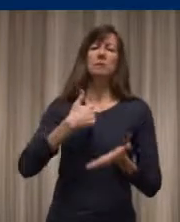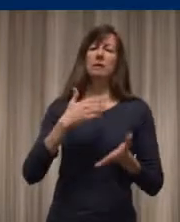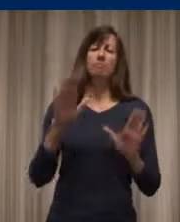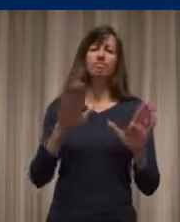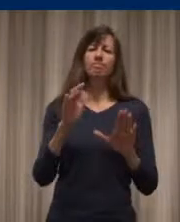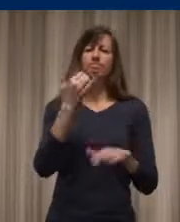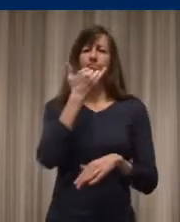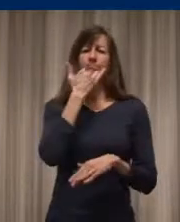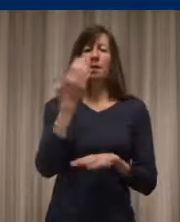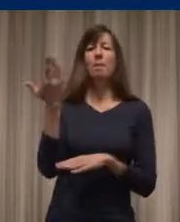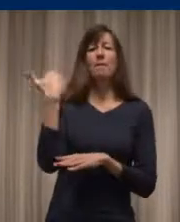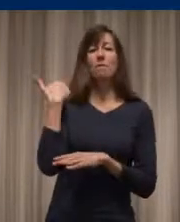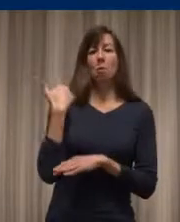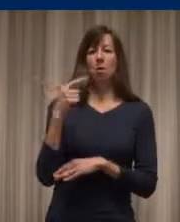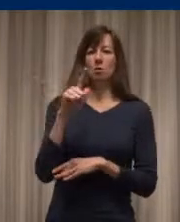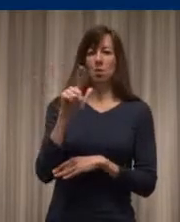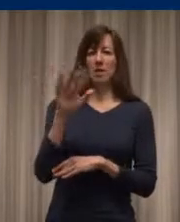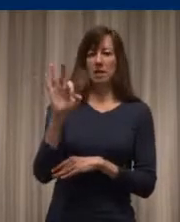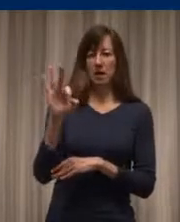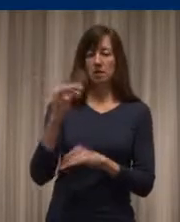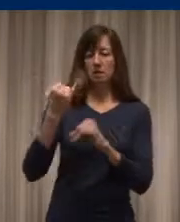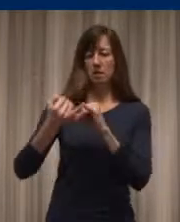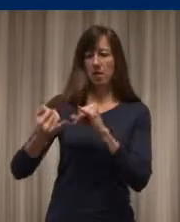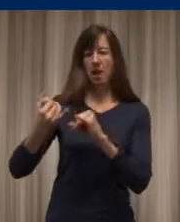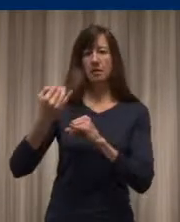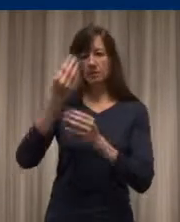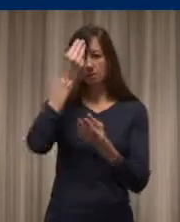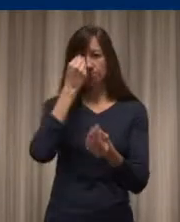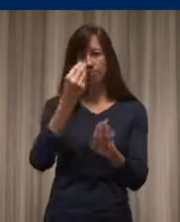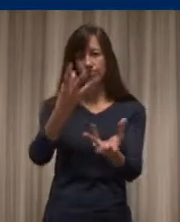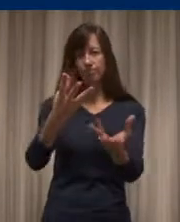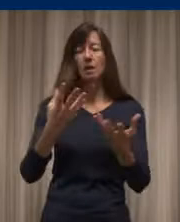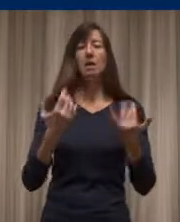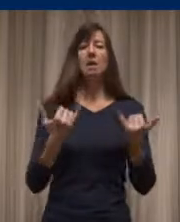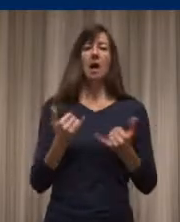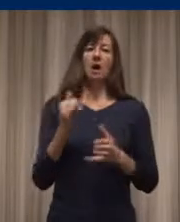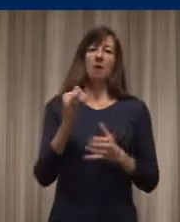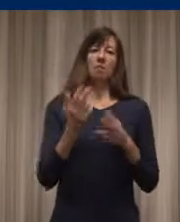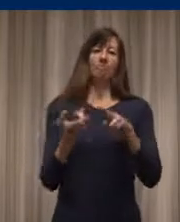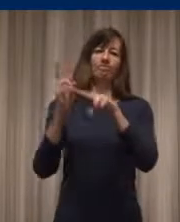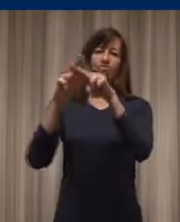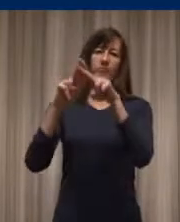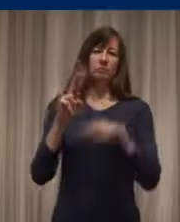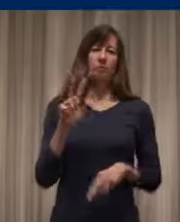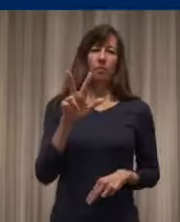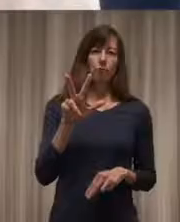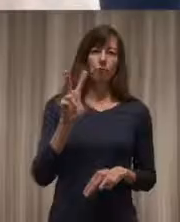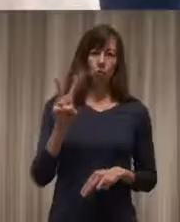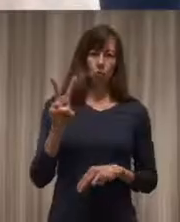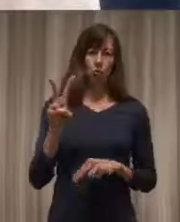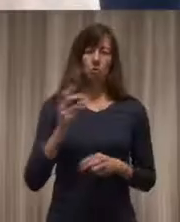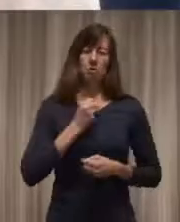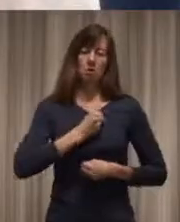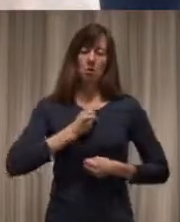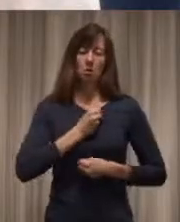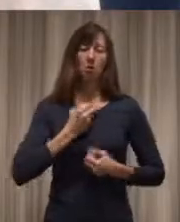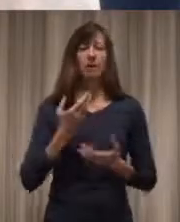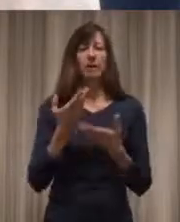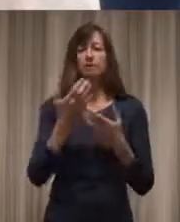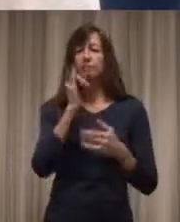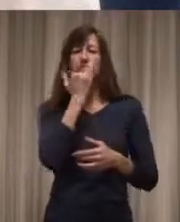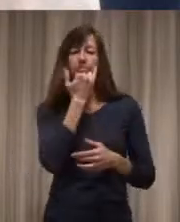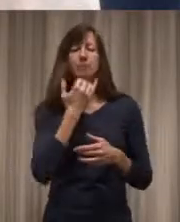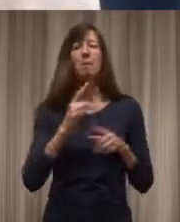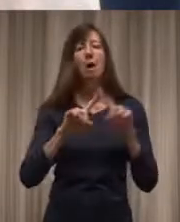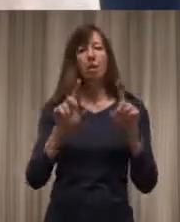29. My last update, we are now at 32. I apologize. We're now at 32 hospitalized in the county,